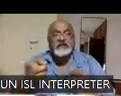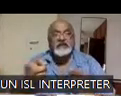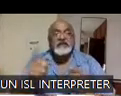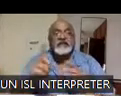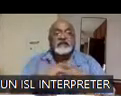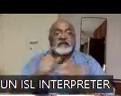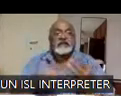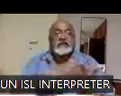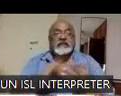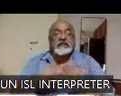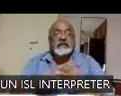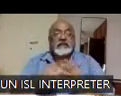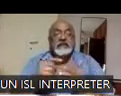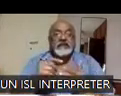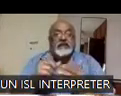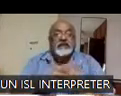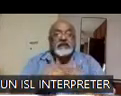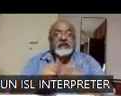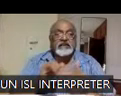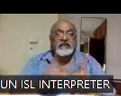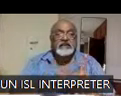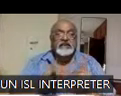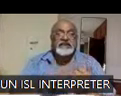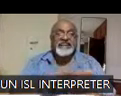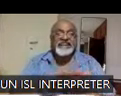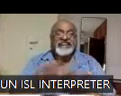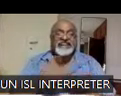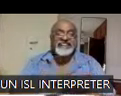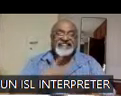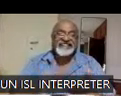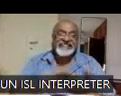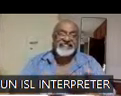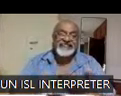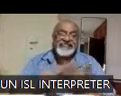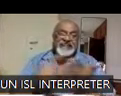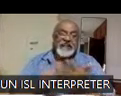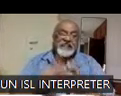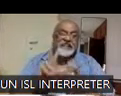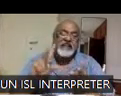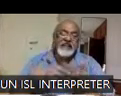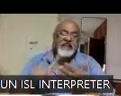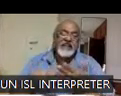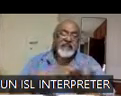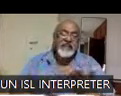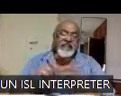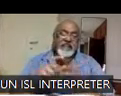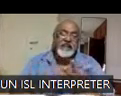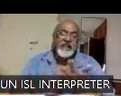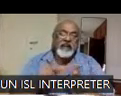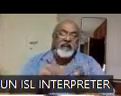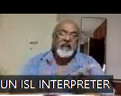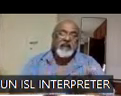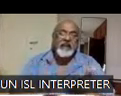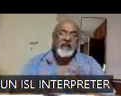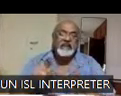in sari and a smiling face is one of my best friends in the sector, Jayashree Ravindran. She has a never